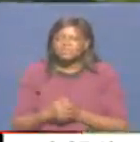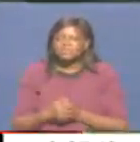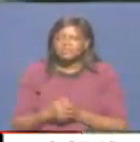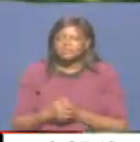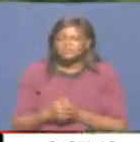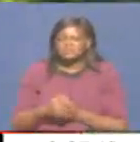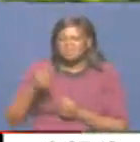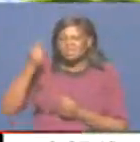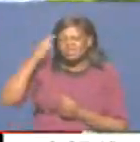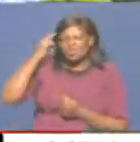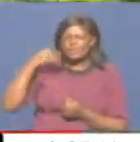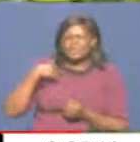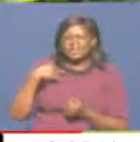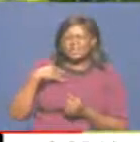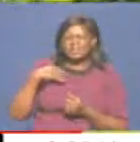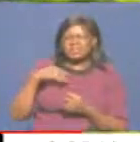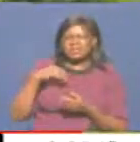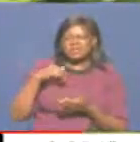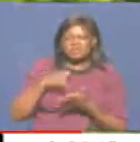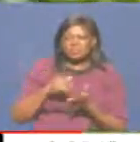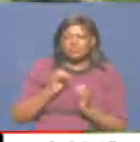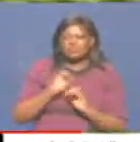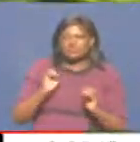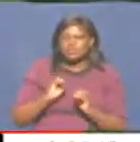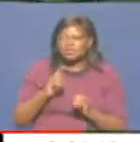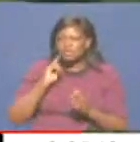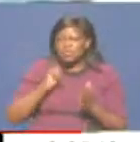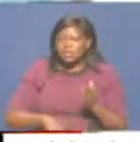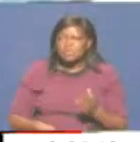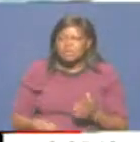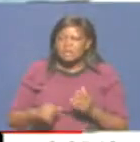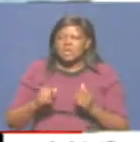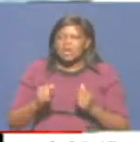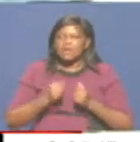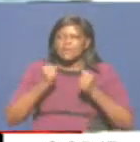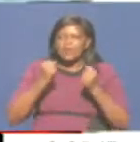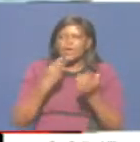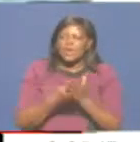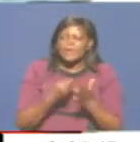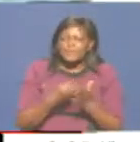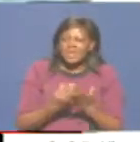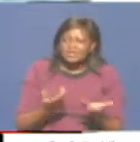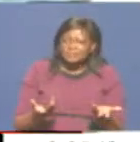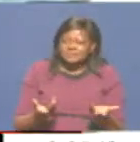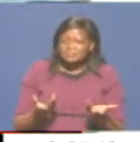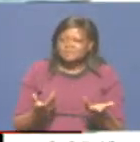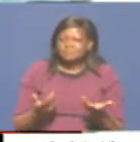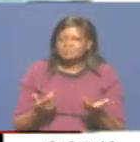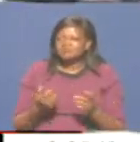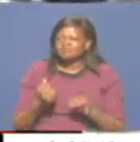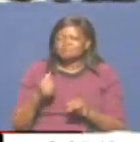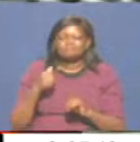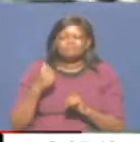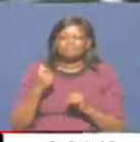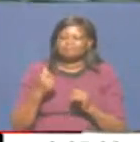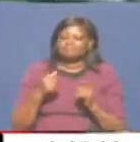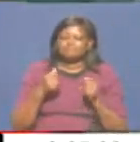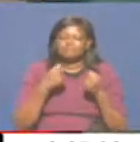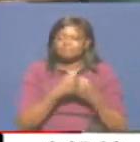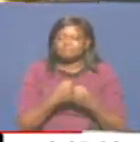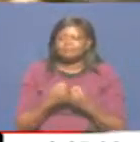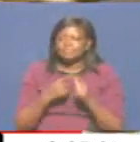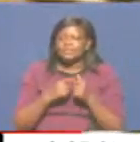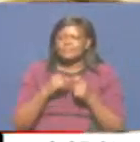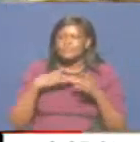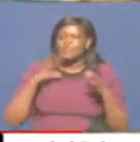foreigner. He says with the presence of power, money and glamour, infighting was all-time high, and those who did not